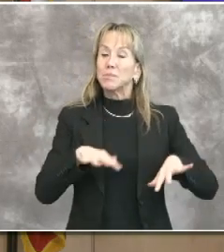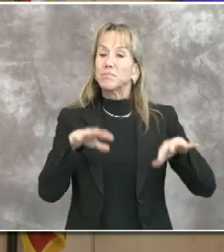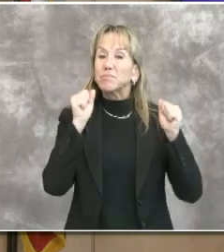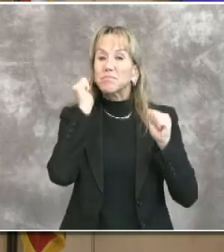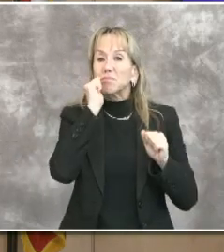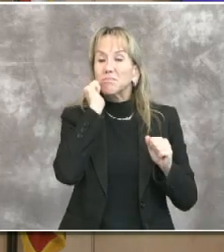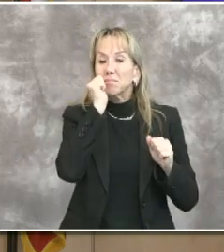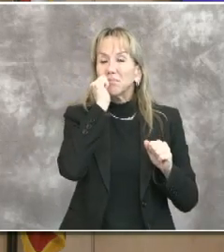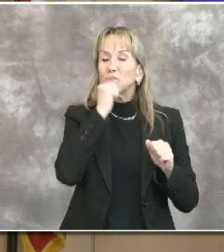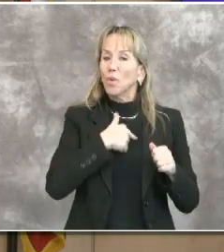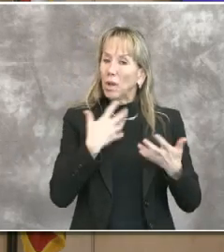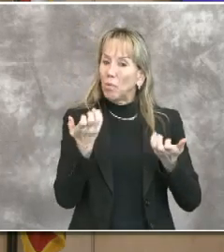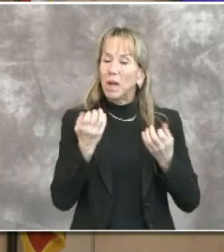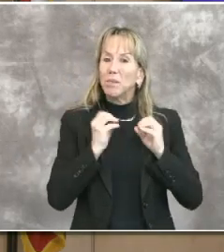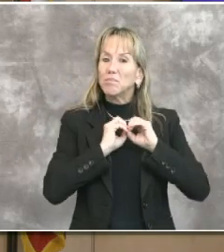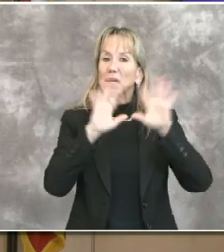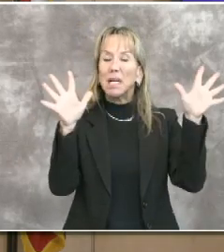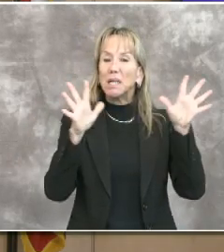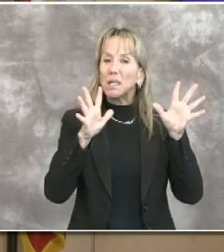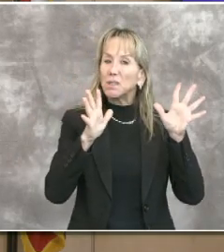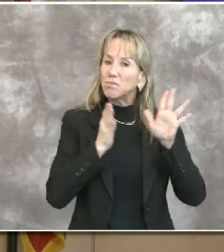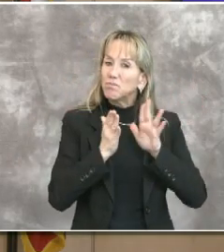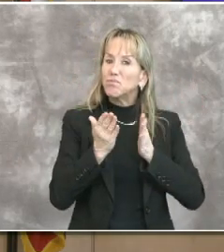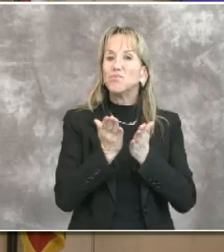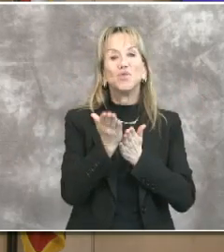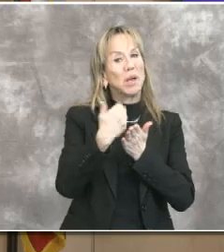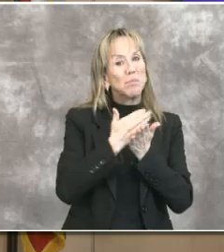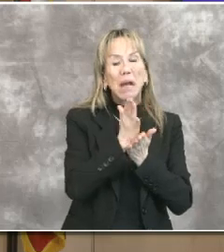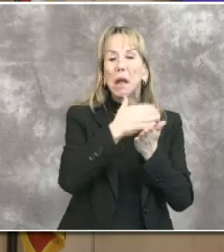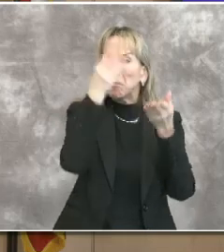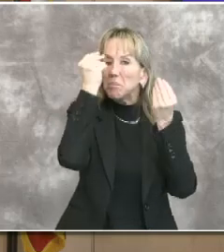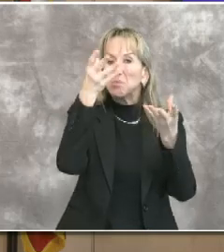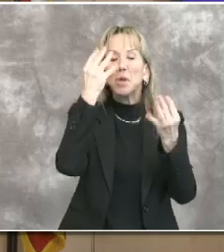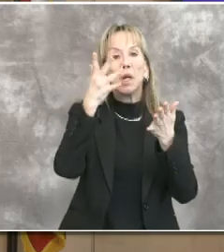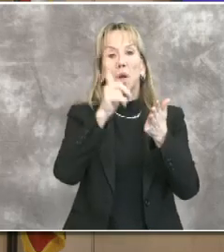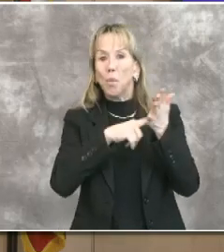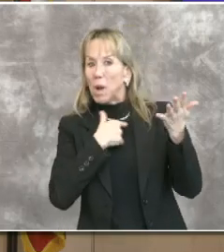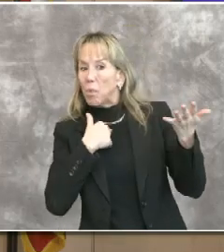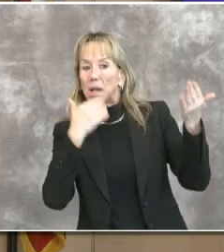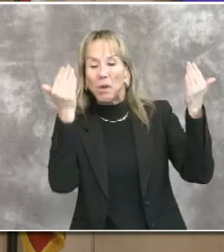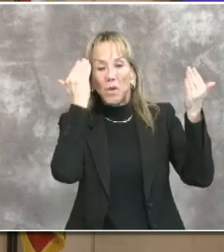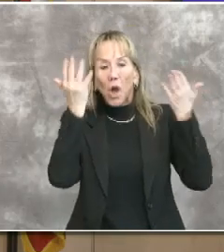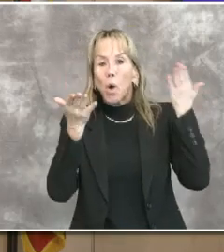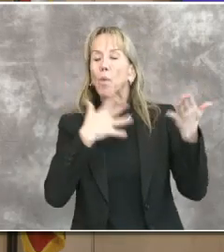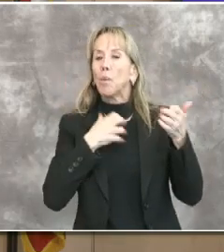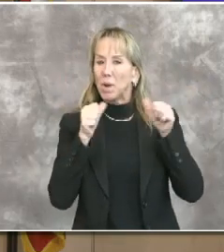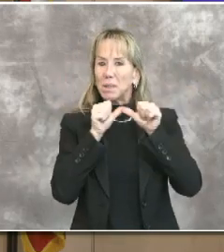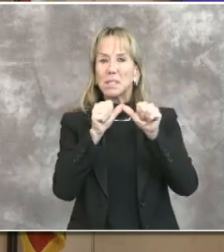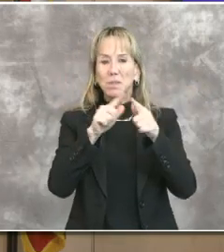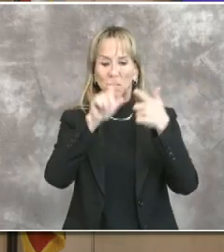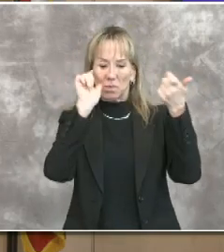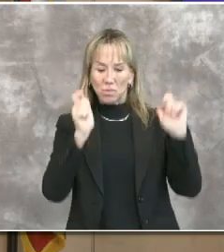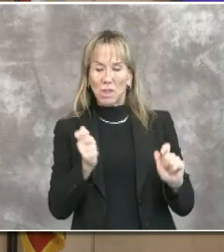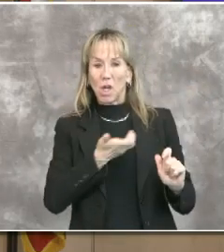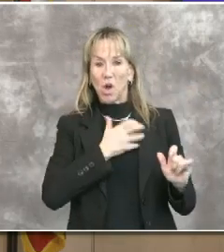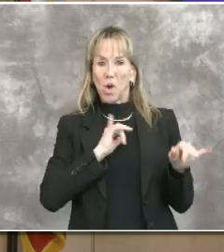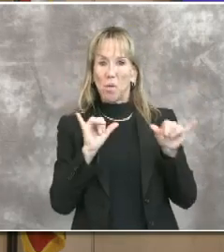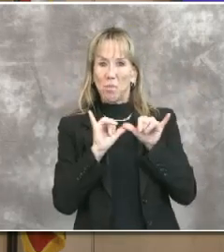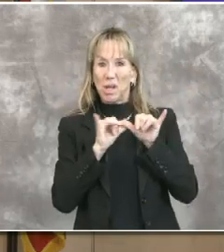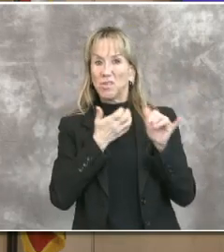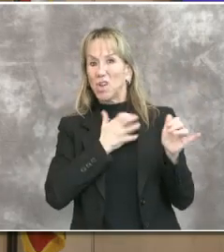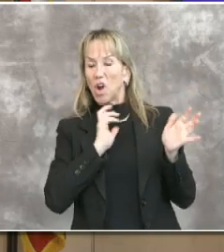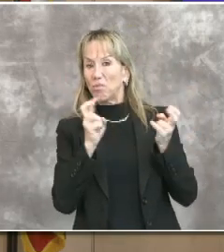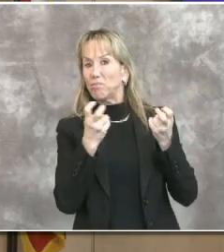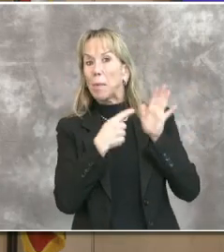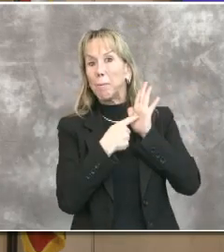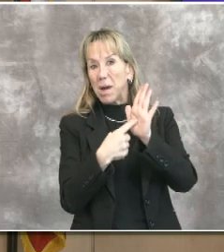be transparent and straightforward with what we know and what we don't know, and we want to continue to refine our metrics and models so that we have a real clear